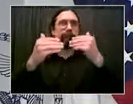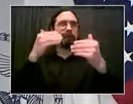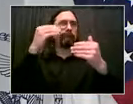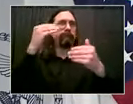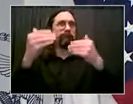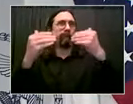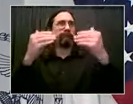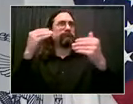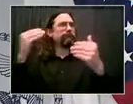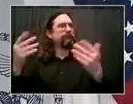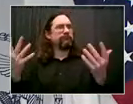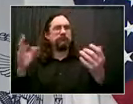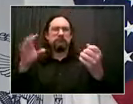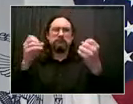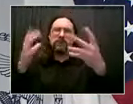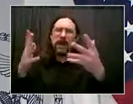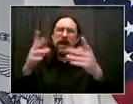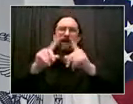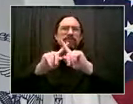now,